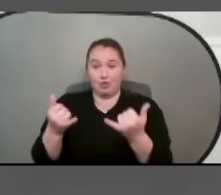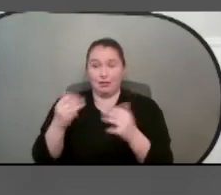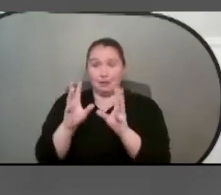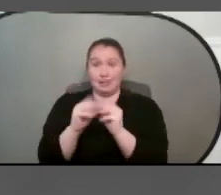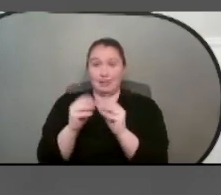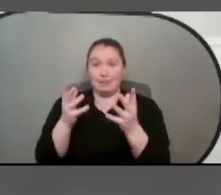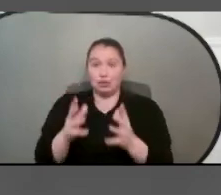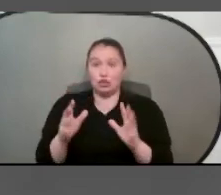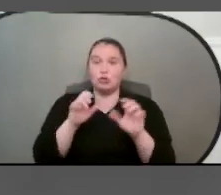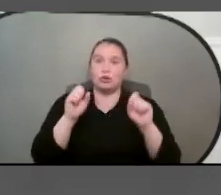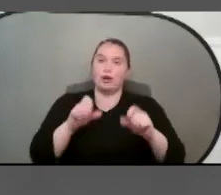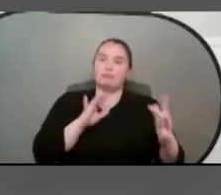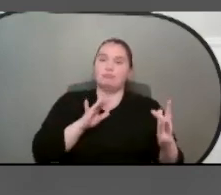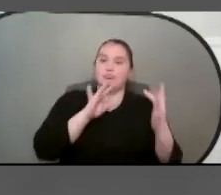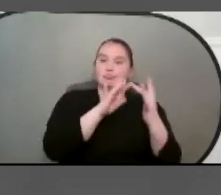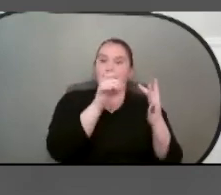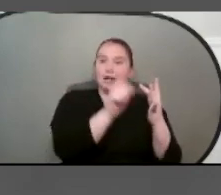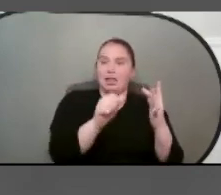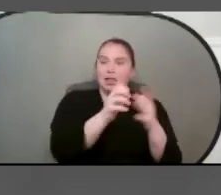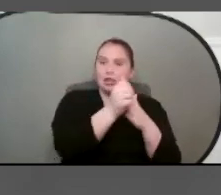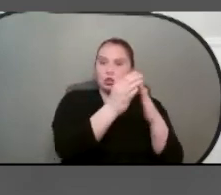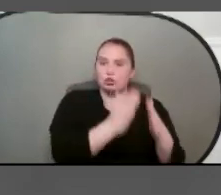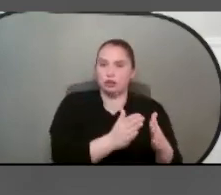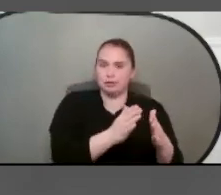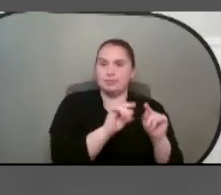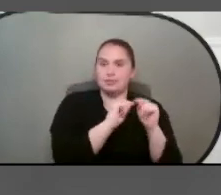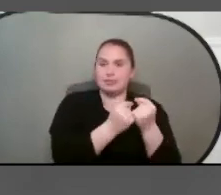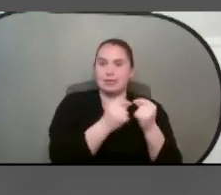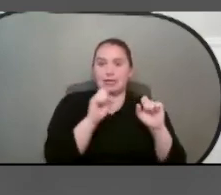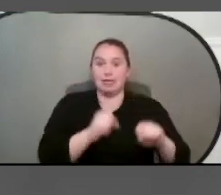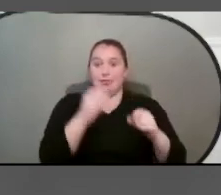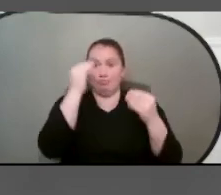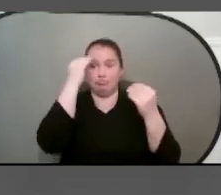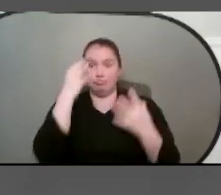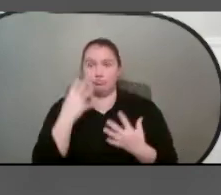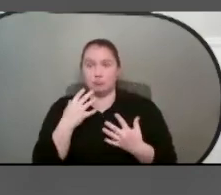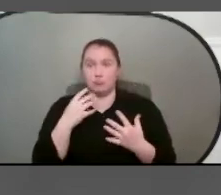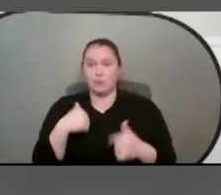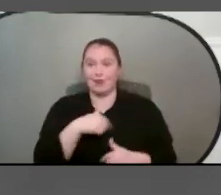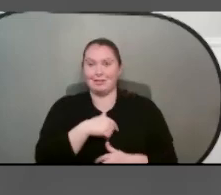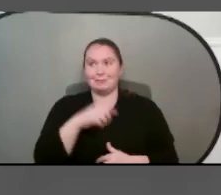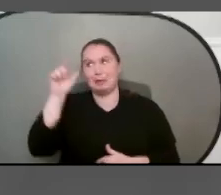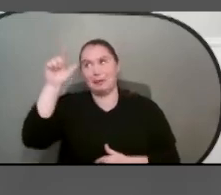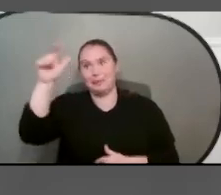anybody in the group leadership, it'll get passed along to us eventually.